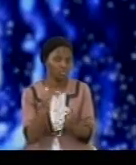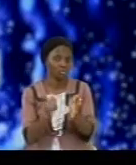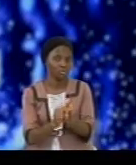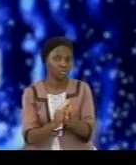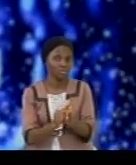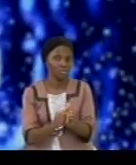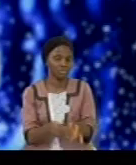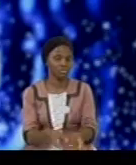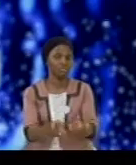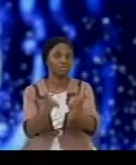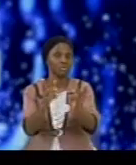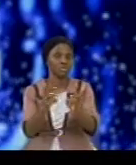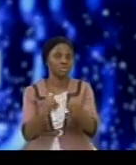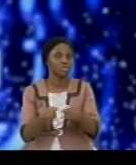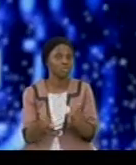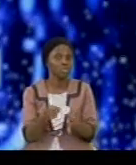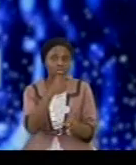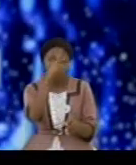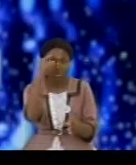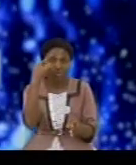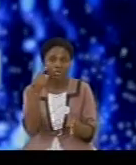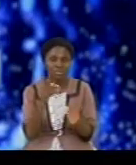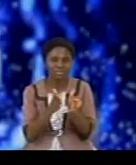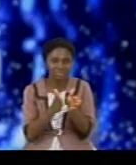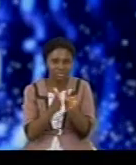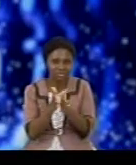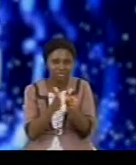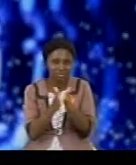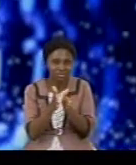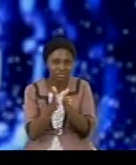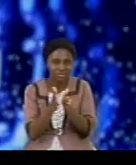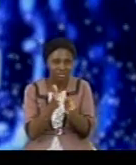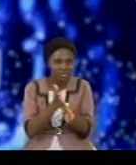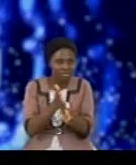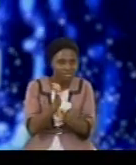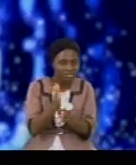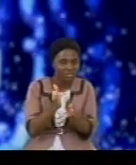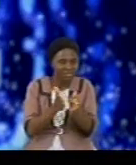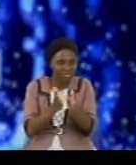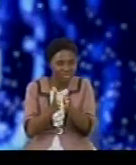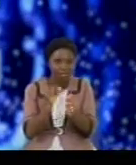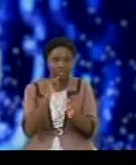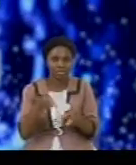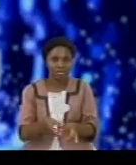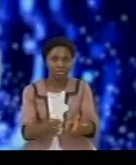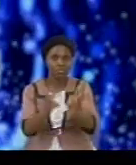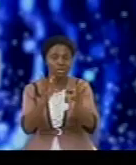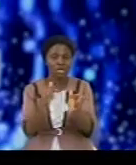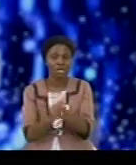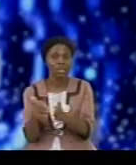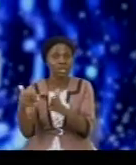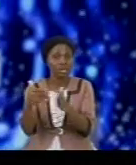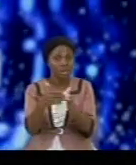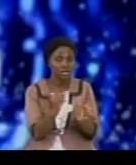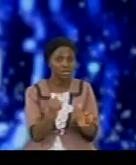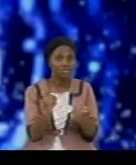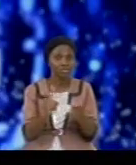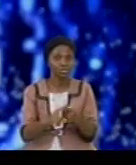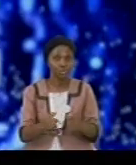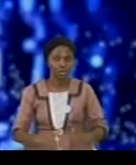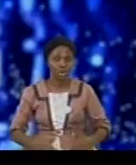But because straight is the gate, and narrow is the way which leadeth unto